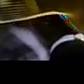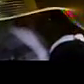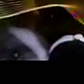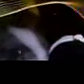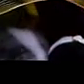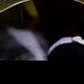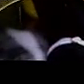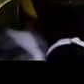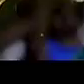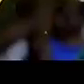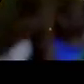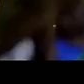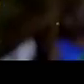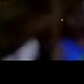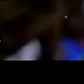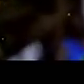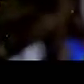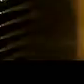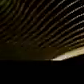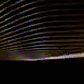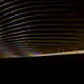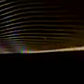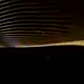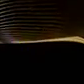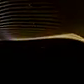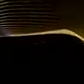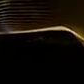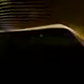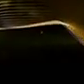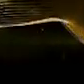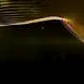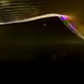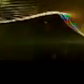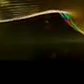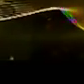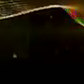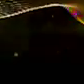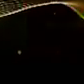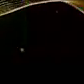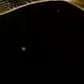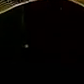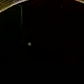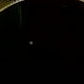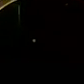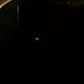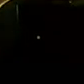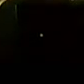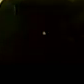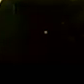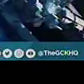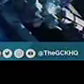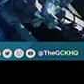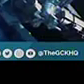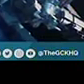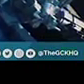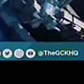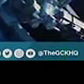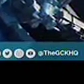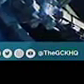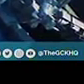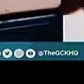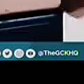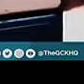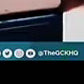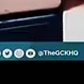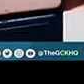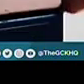Redemption Through Christ, live at GCK locations across the globe, and live their satellite and all